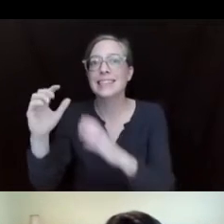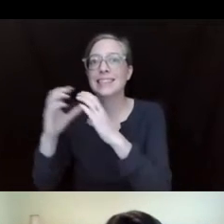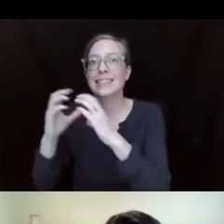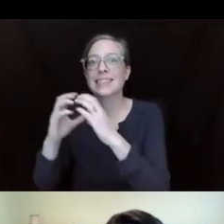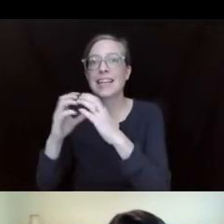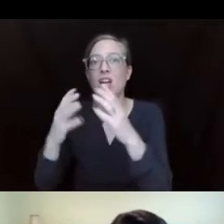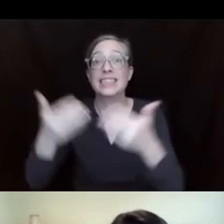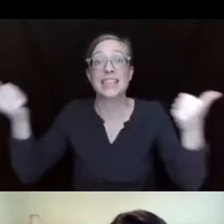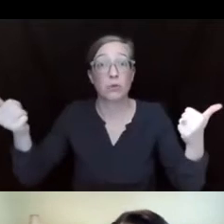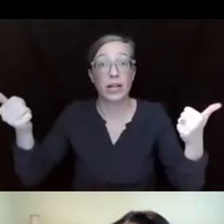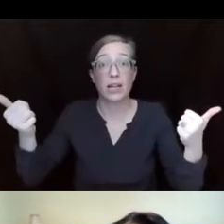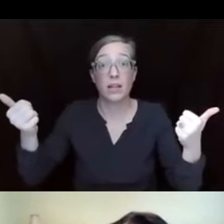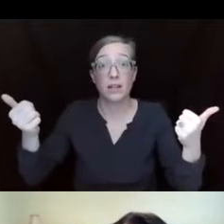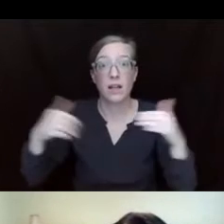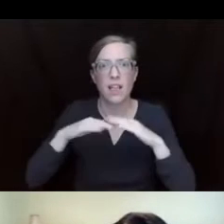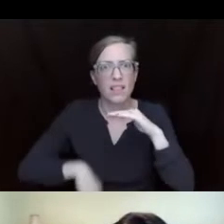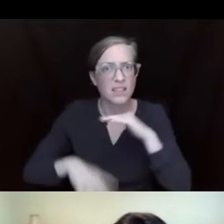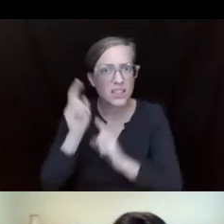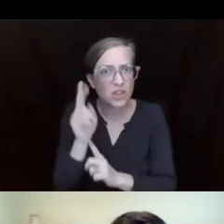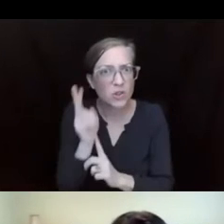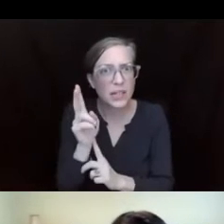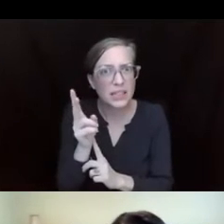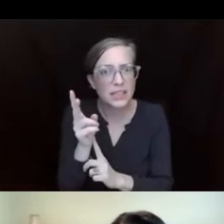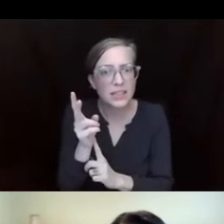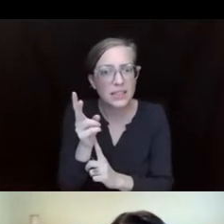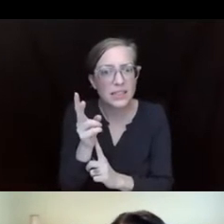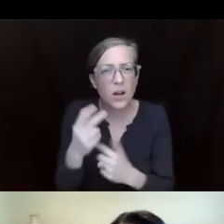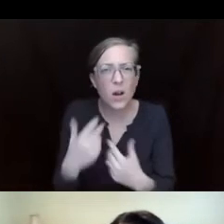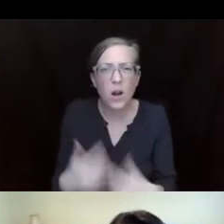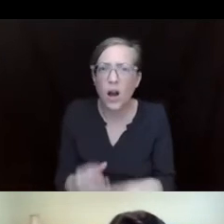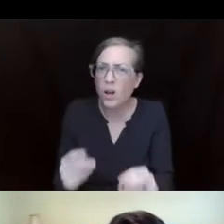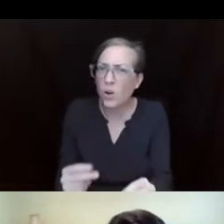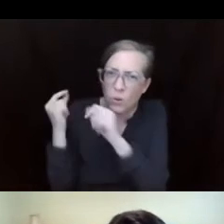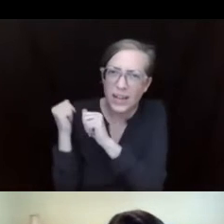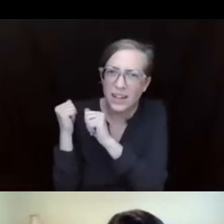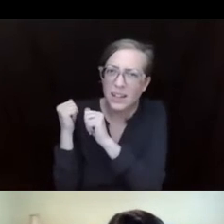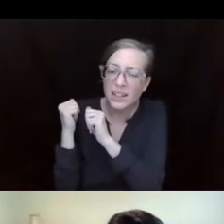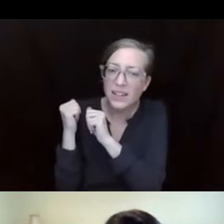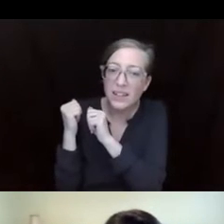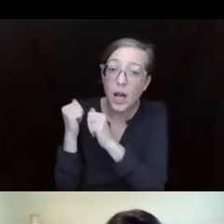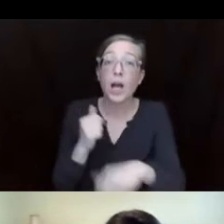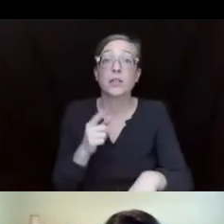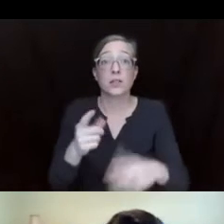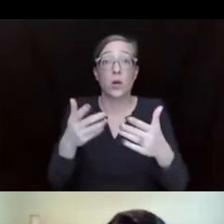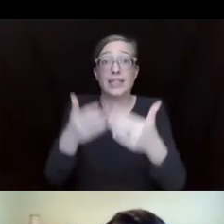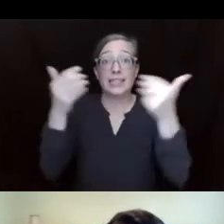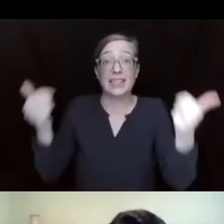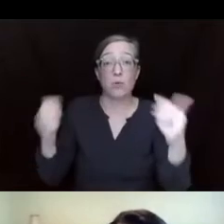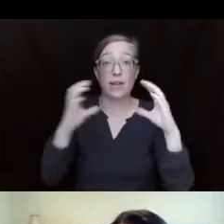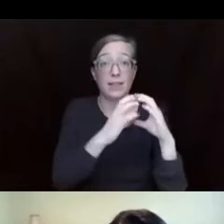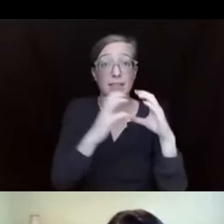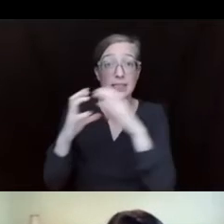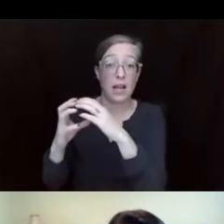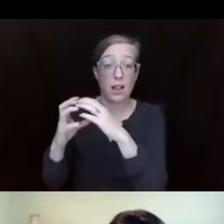than 2 minutes, he actually performed 2 different activities there. He separated the cell, as you can see, the peaks, similar